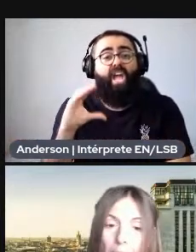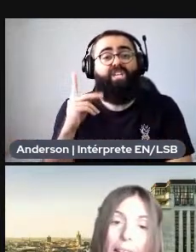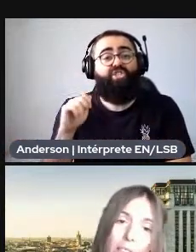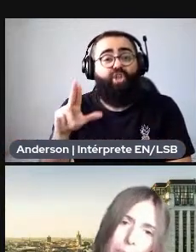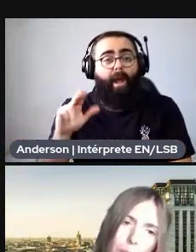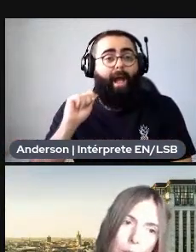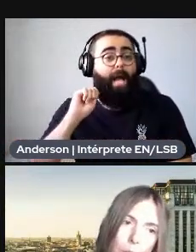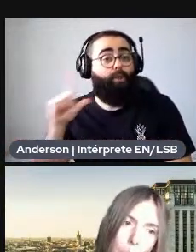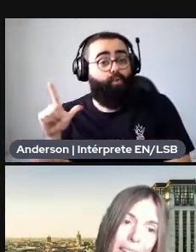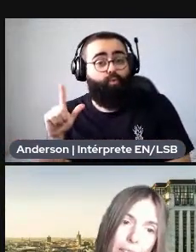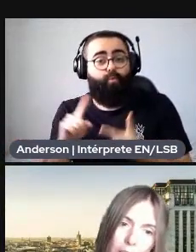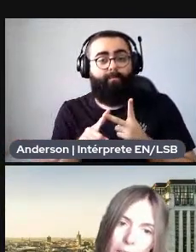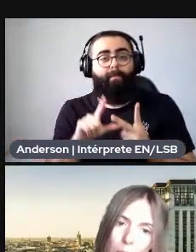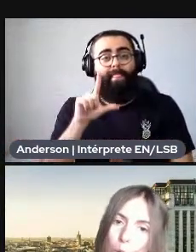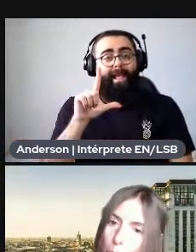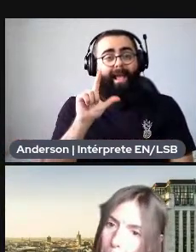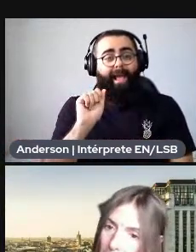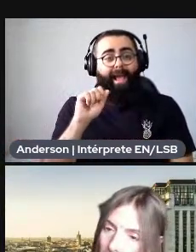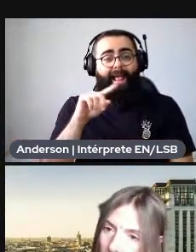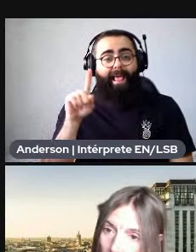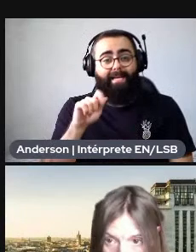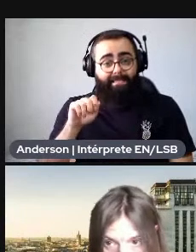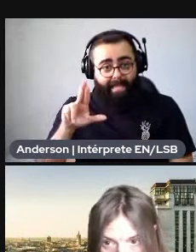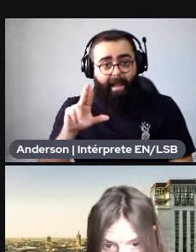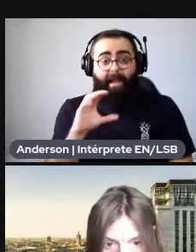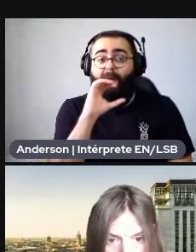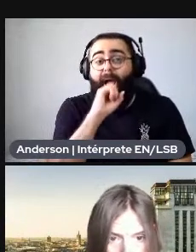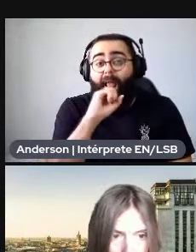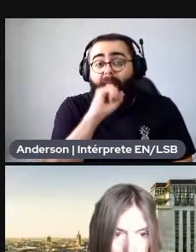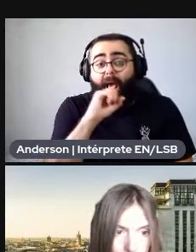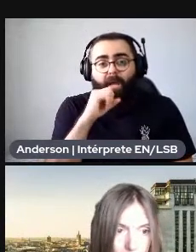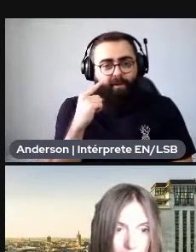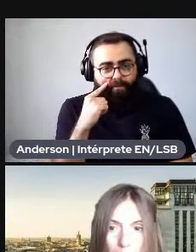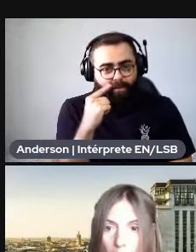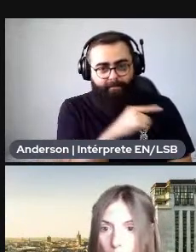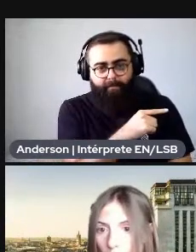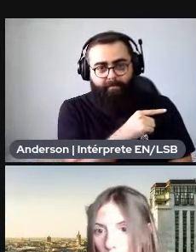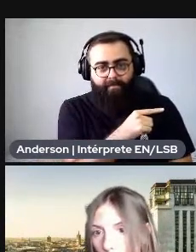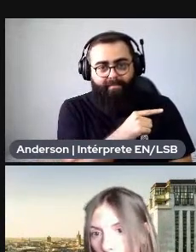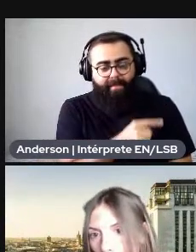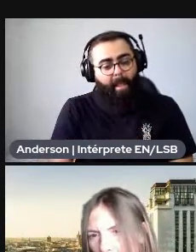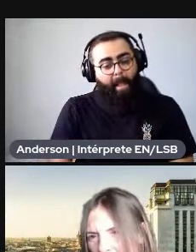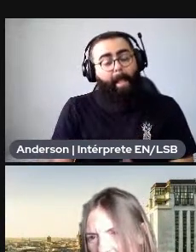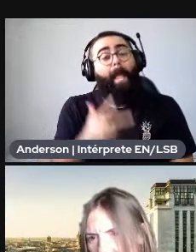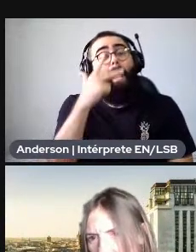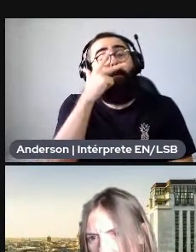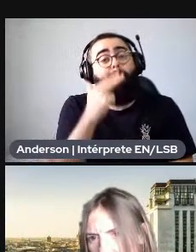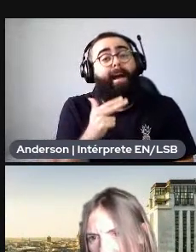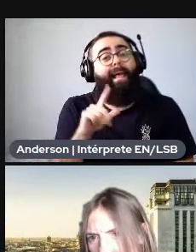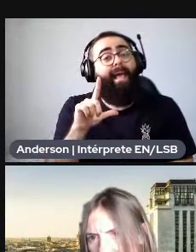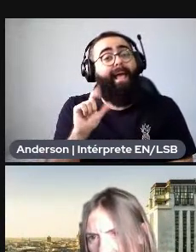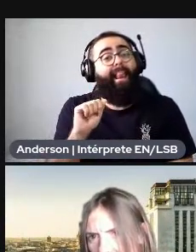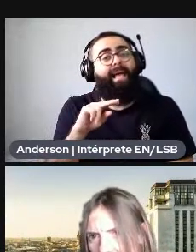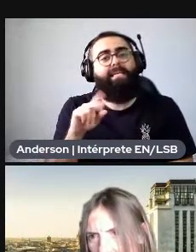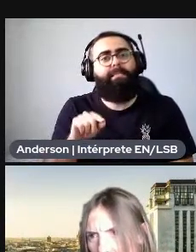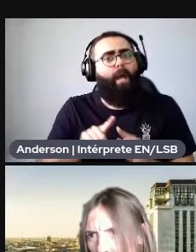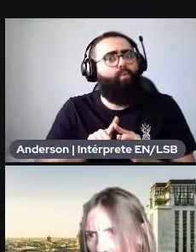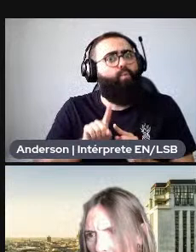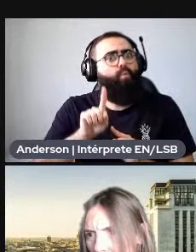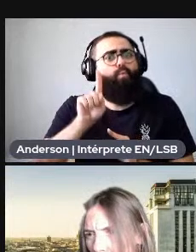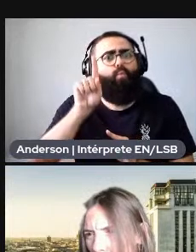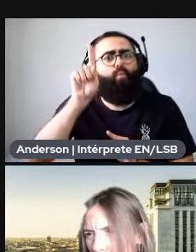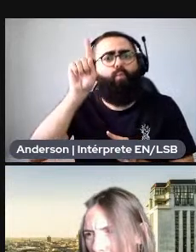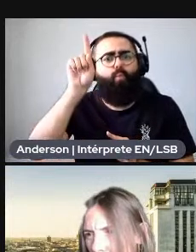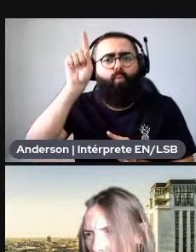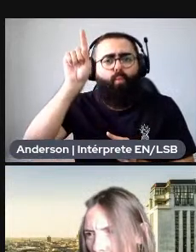orange, as opposed to echar, would be the more productive one. So you see that for echar, the type